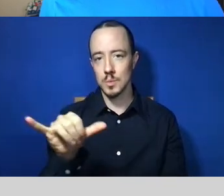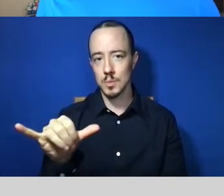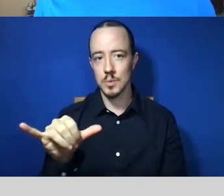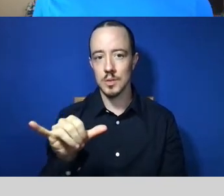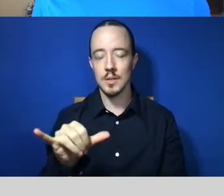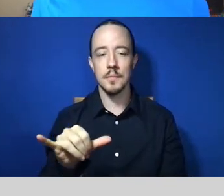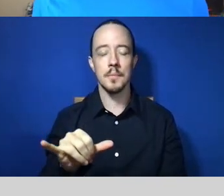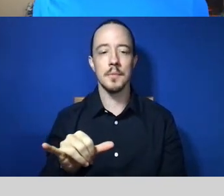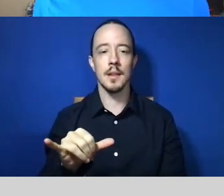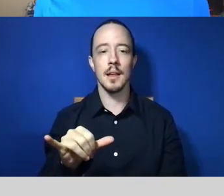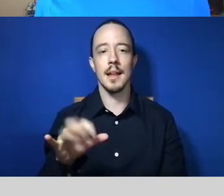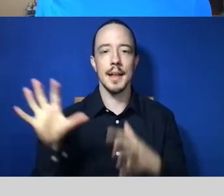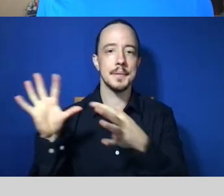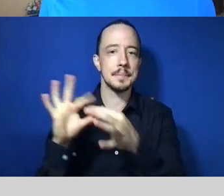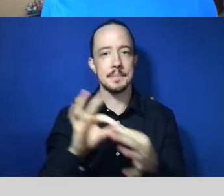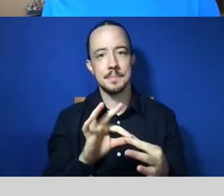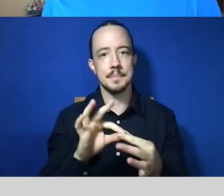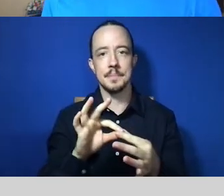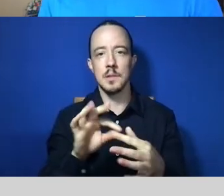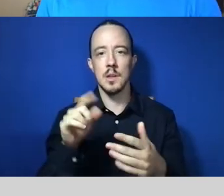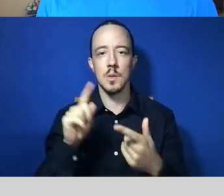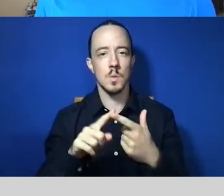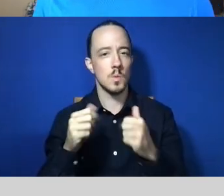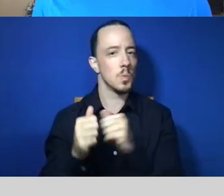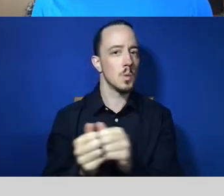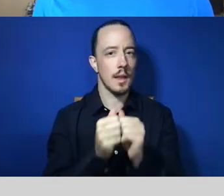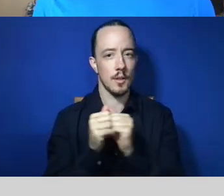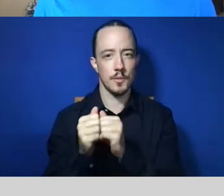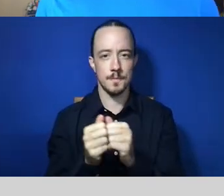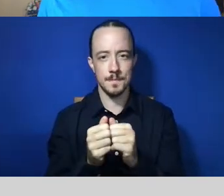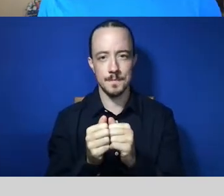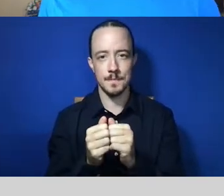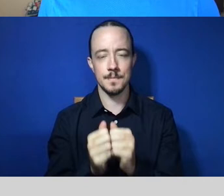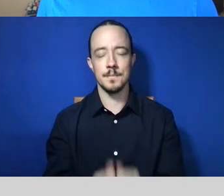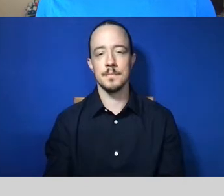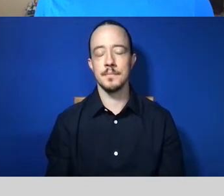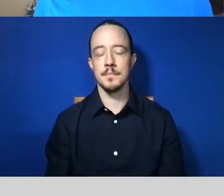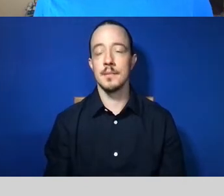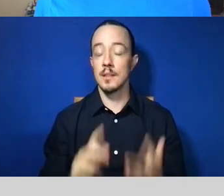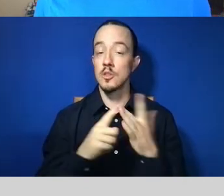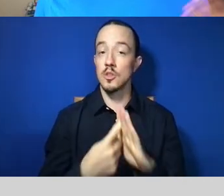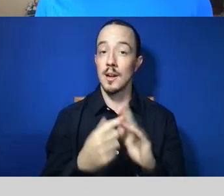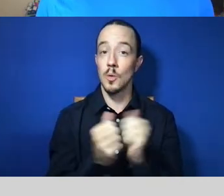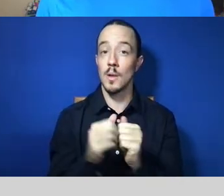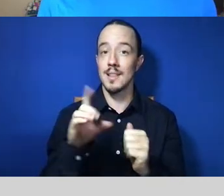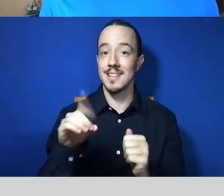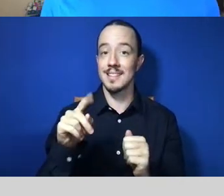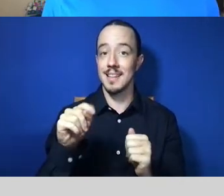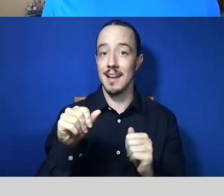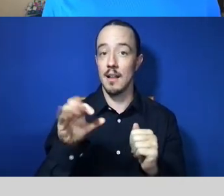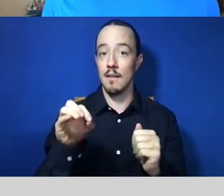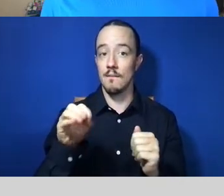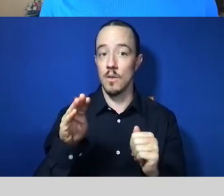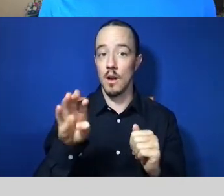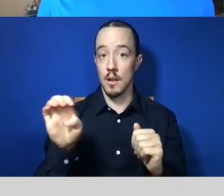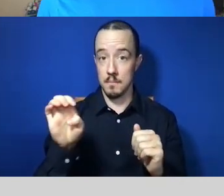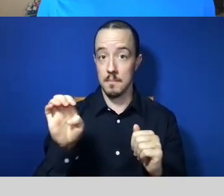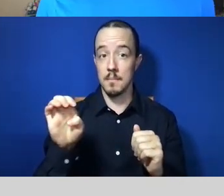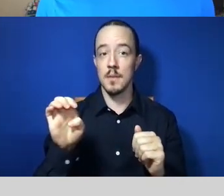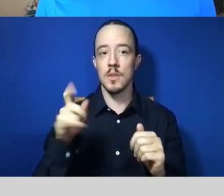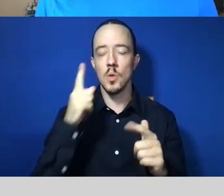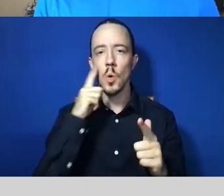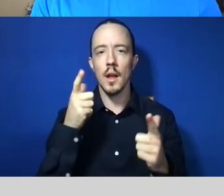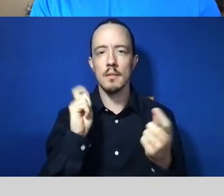frames and tie those connections together. By starting with the data frame from